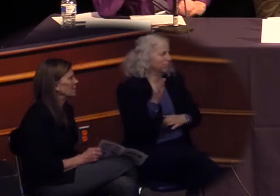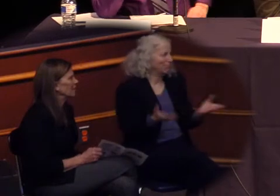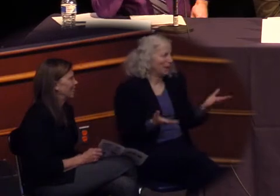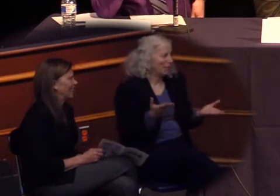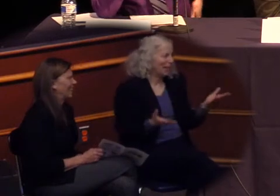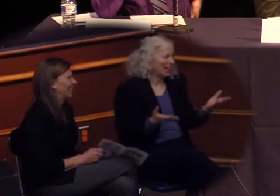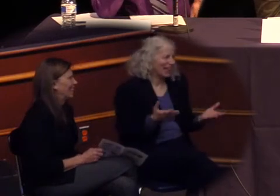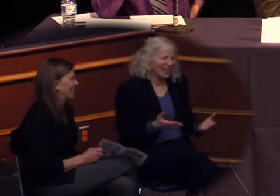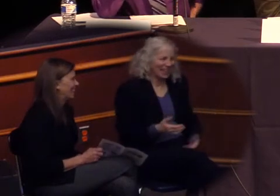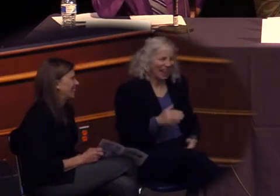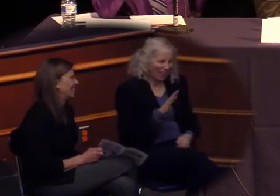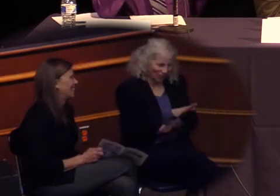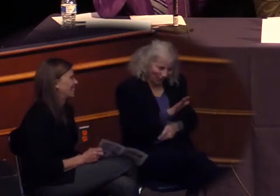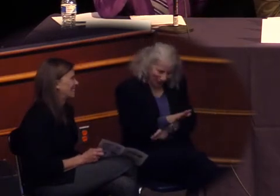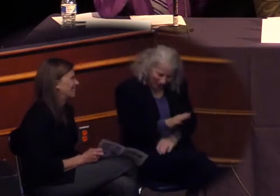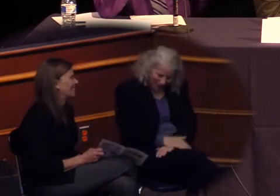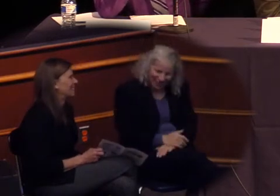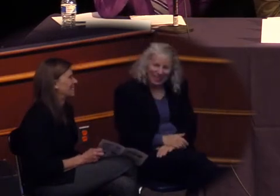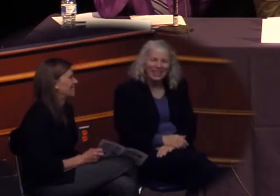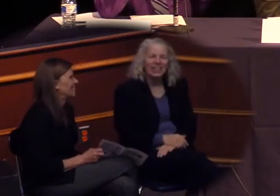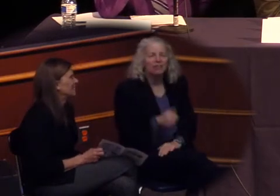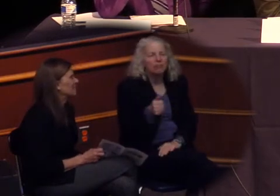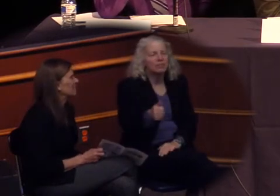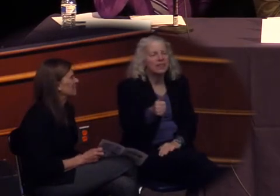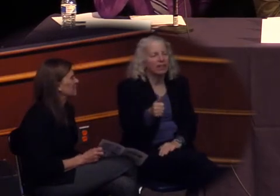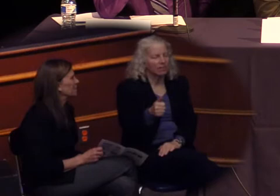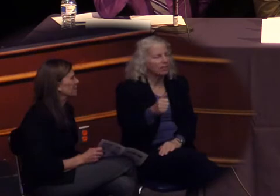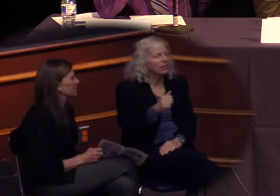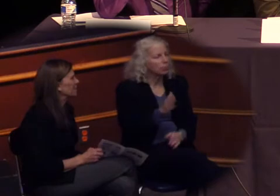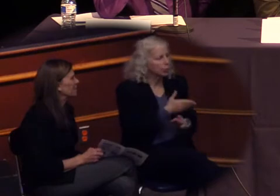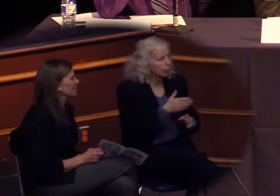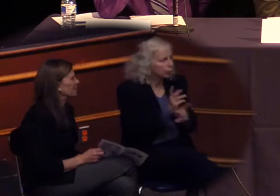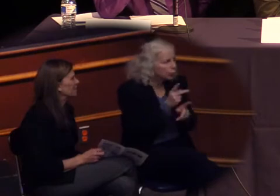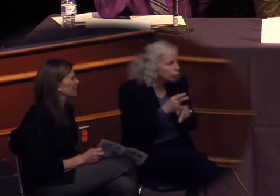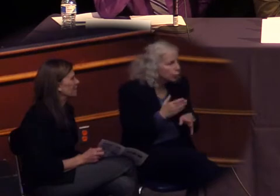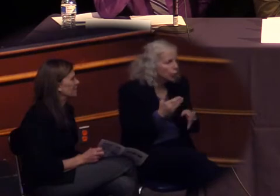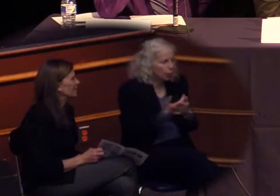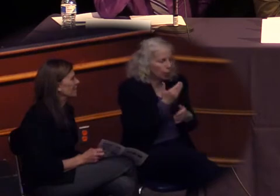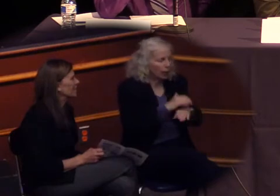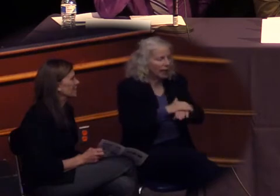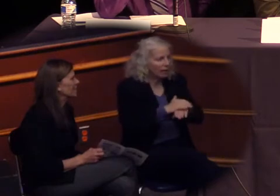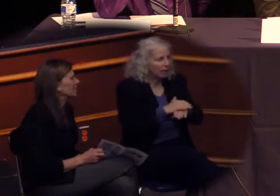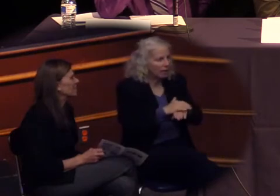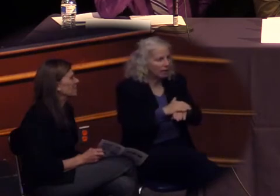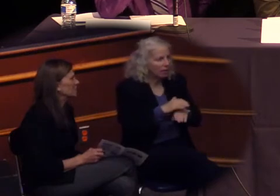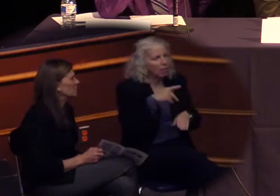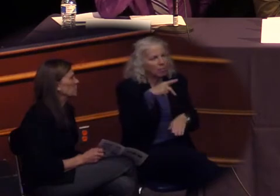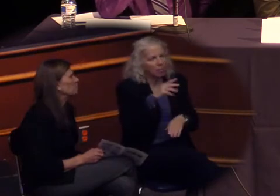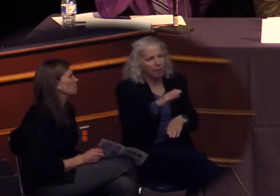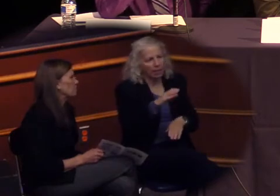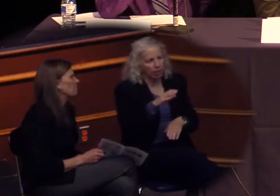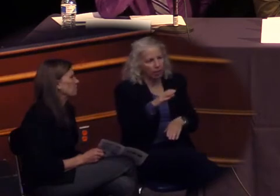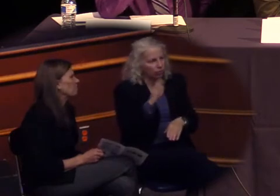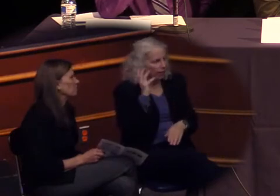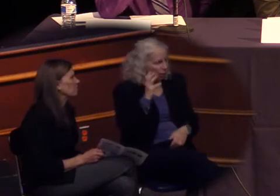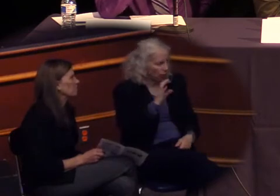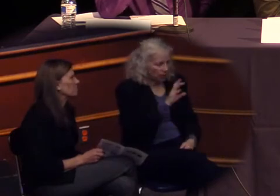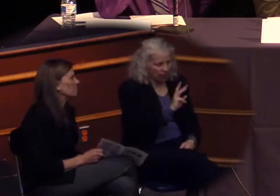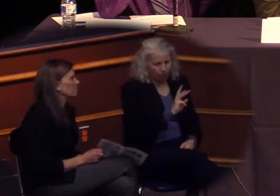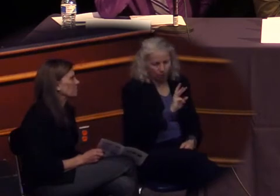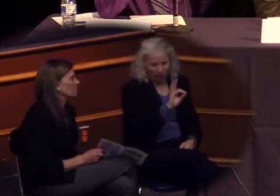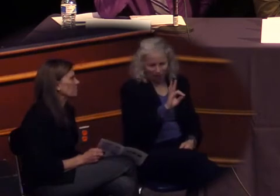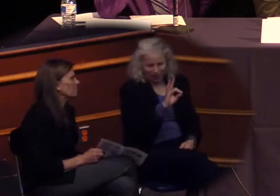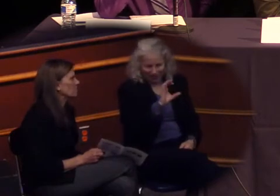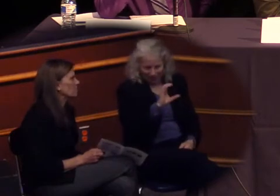That's right. It's the afternoon. As a news reporter and music producer on New England Public Radio, WFCR. WFCR wakes us all up. The